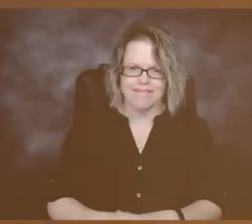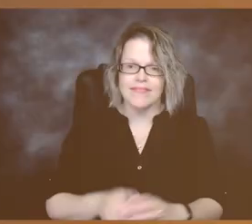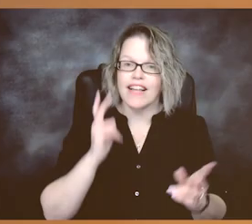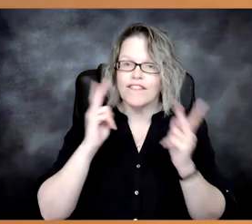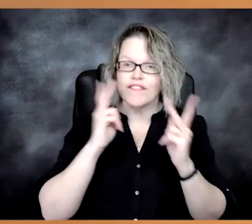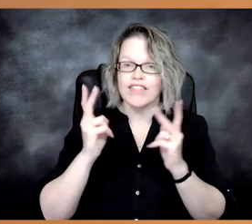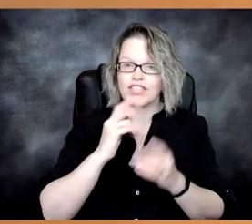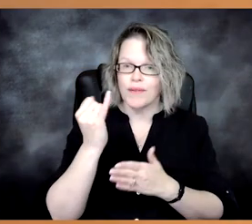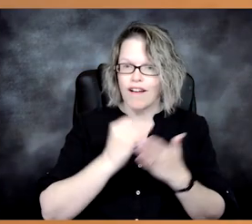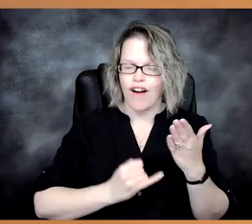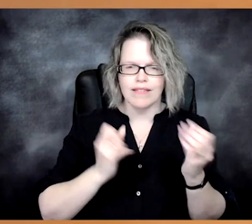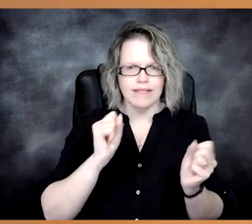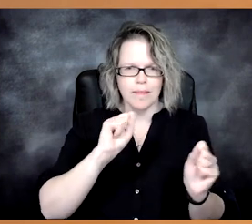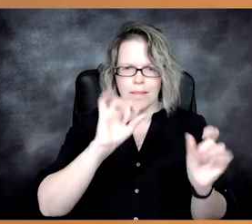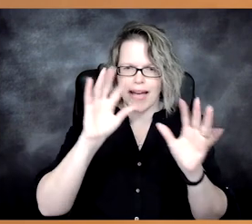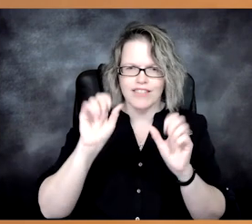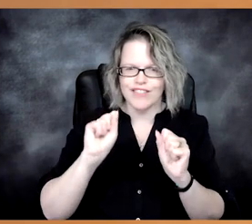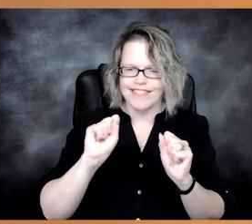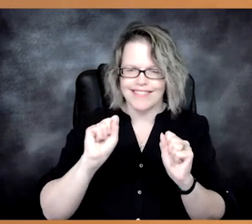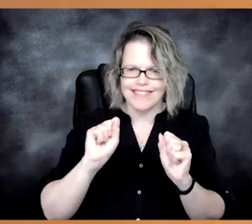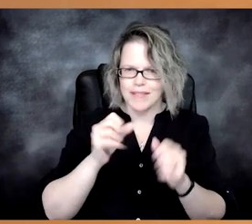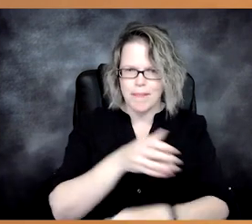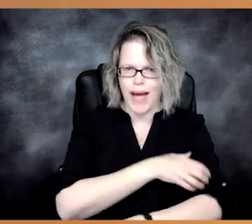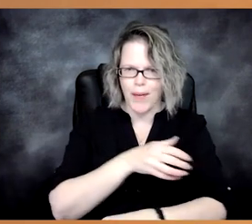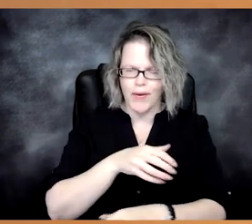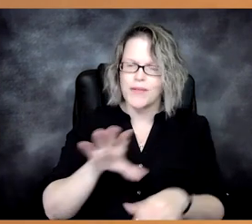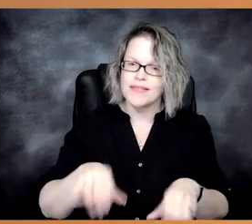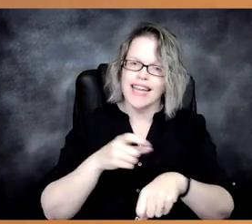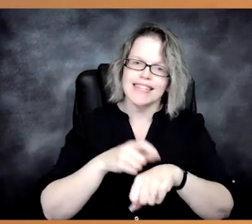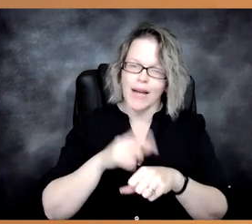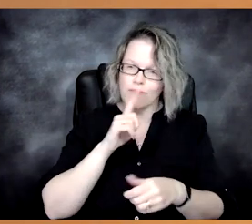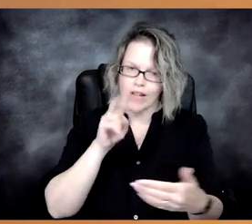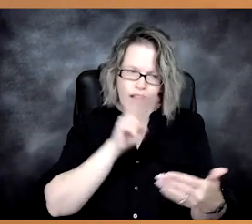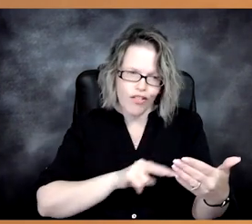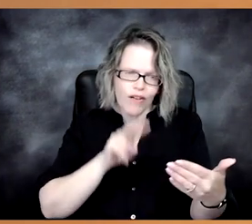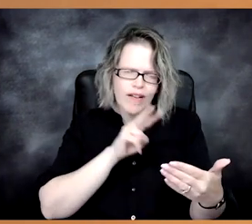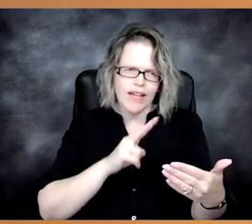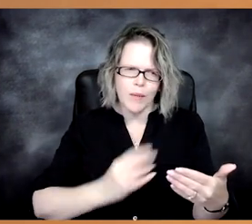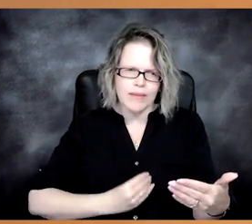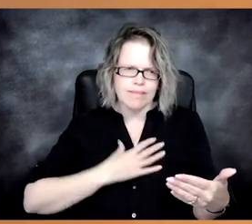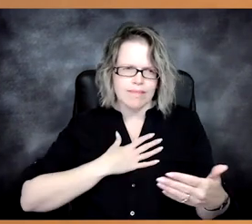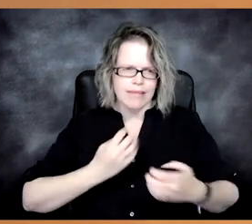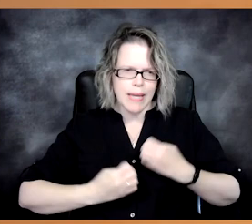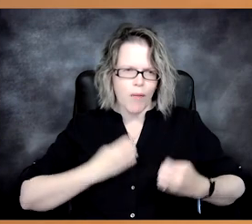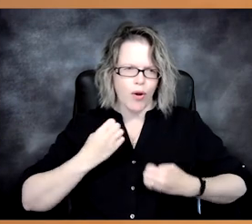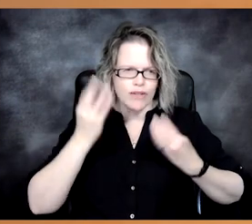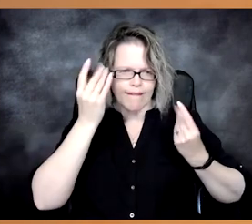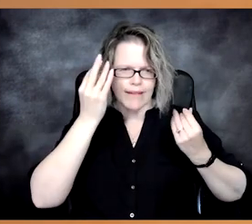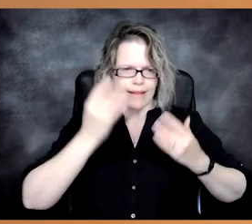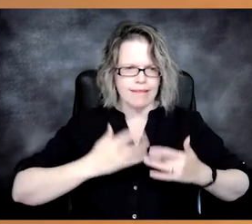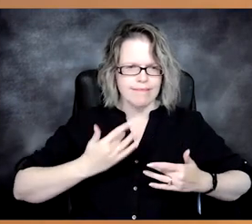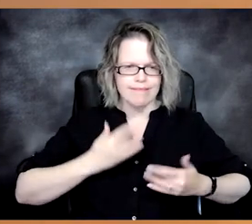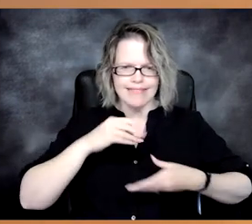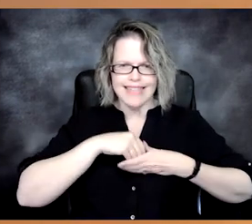Visual art has a magical sort of power. When you take the time to really look at it, it can raise all sort of emotions and feelings and thoughts